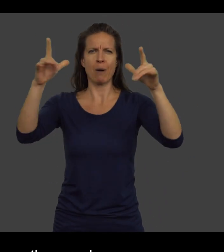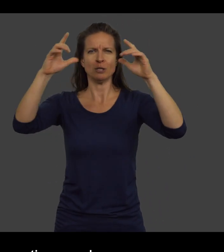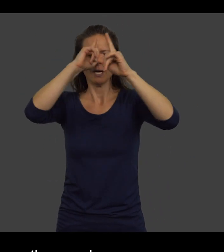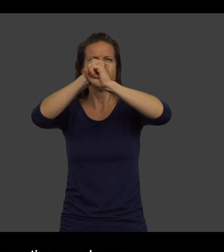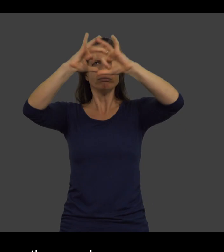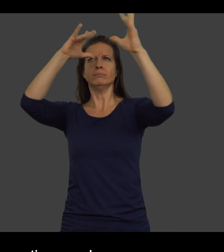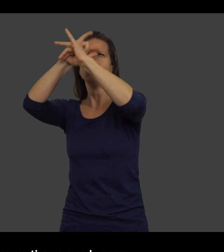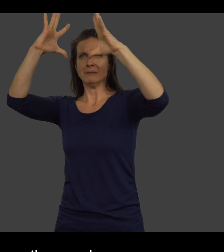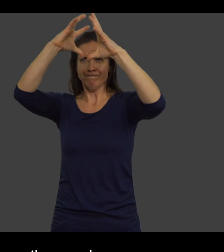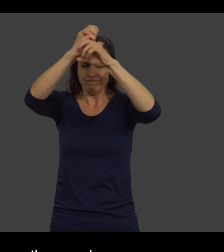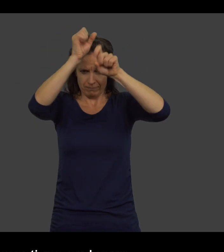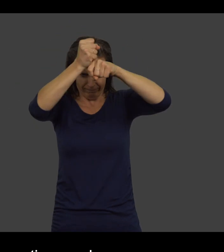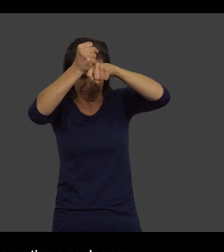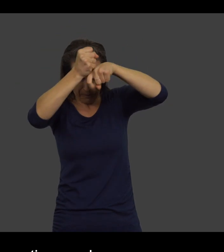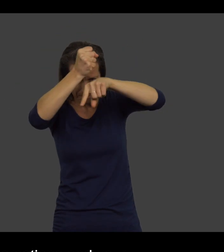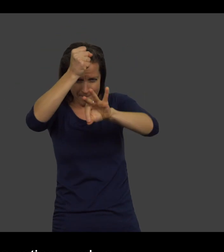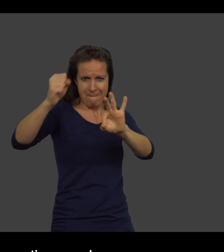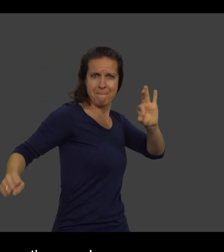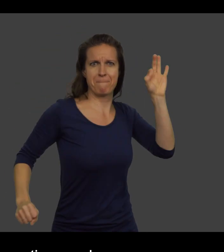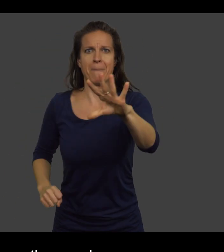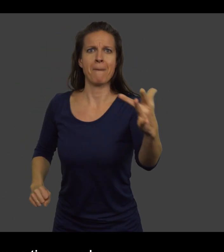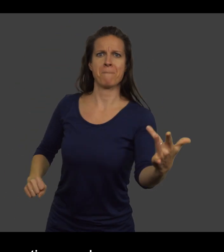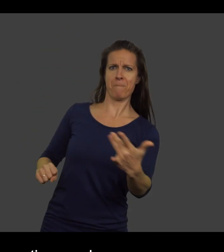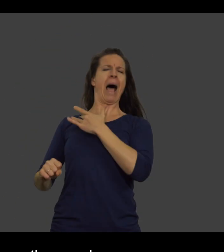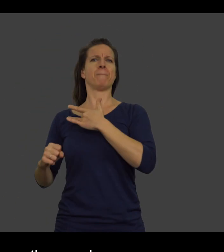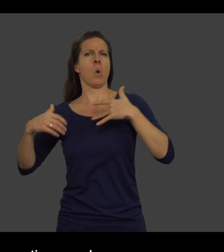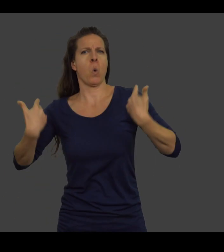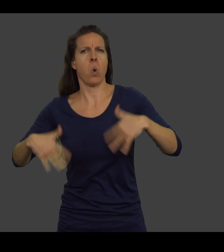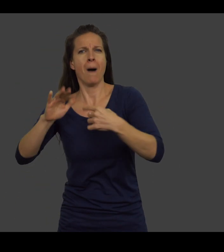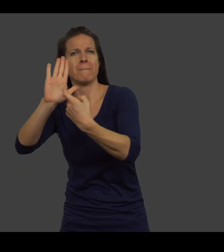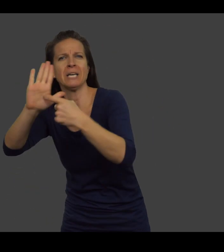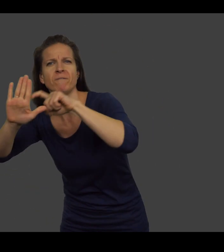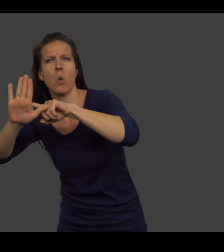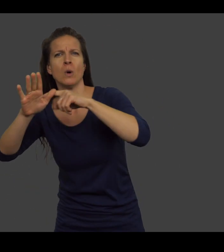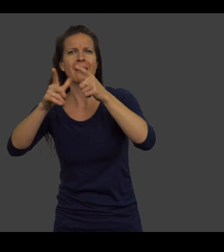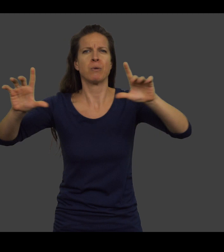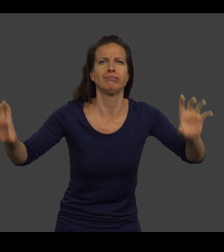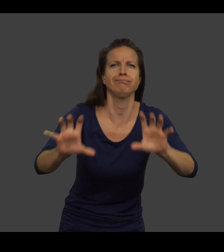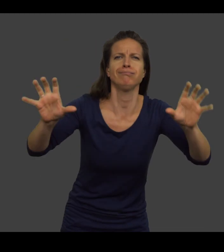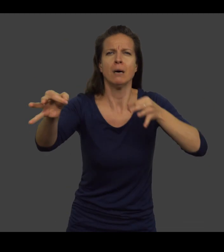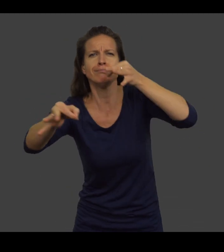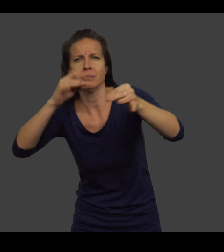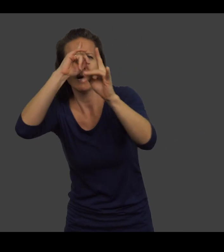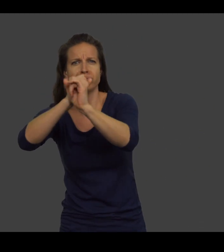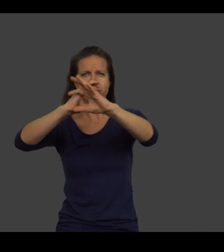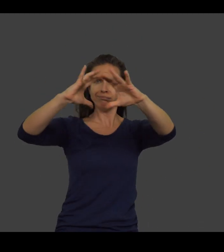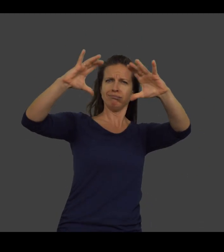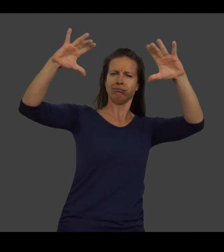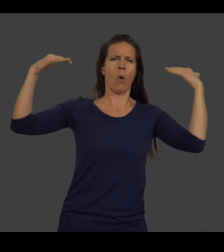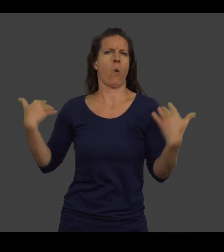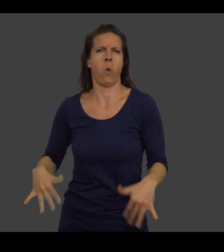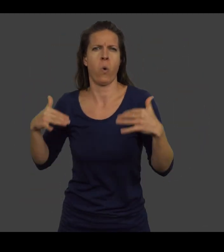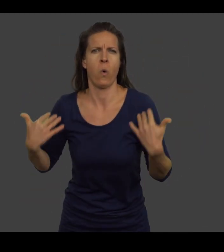differently. Poems use lots of metaphor to evoke your emotions and your imagination. Lots of fancy language, but wouldn't it be easier just to tell me